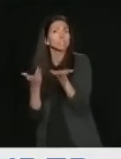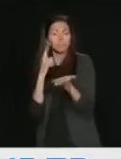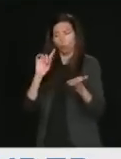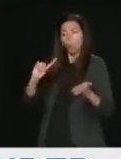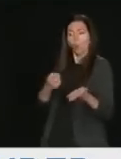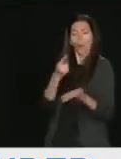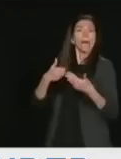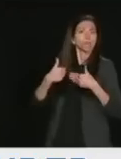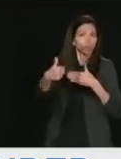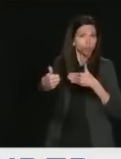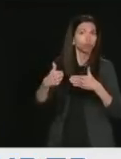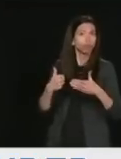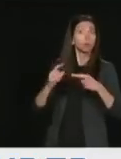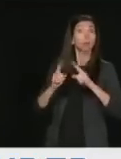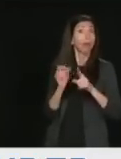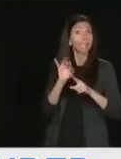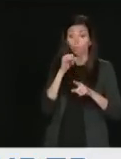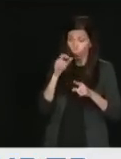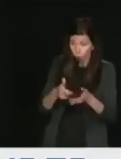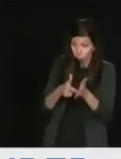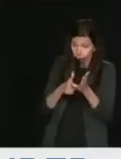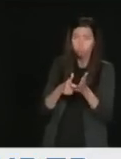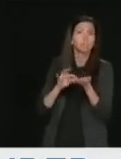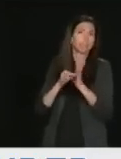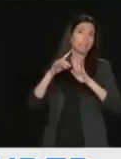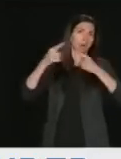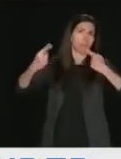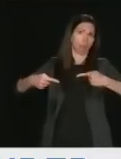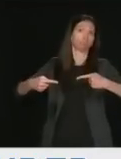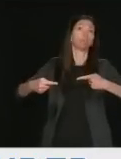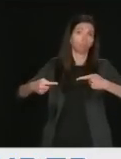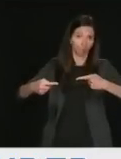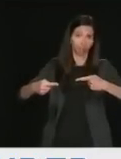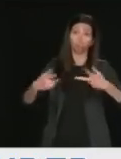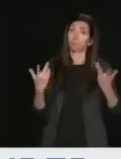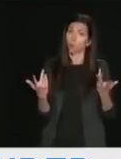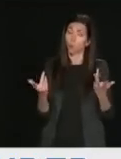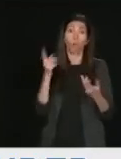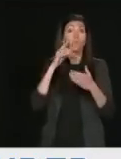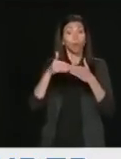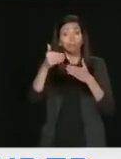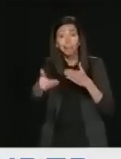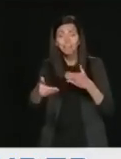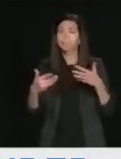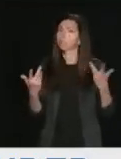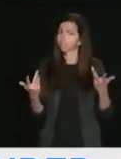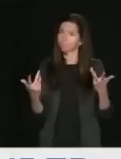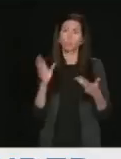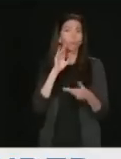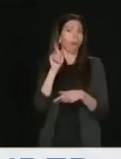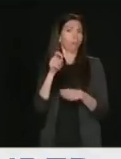happening elsewhere in the world and around us as we make decisions on next steps.